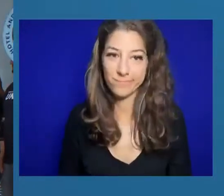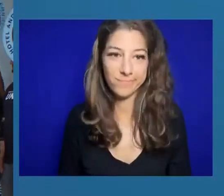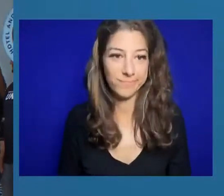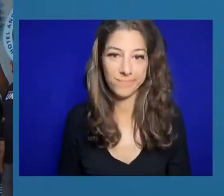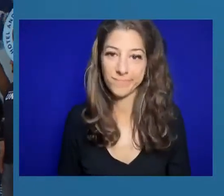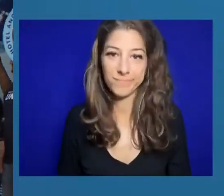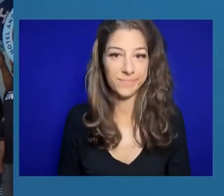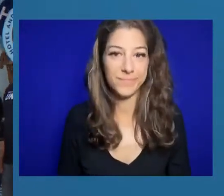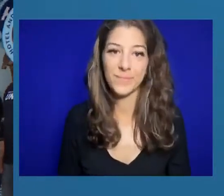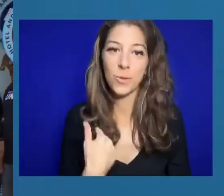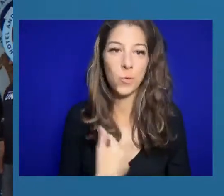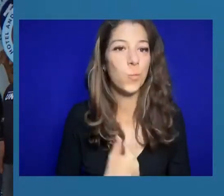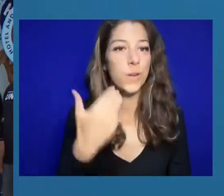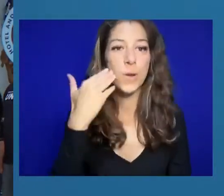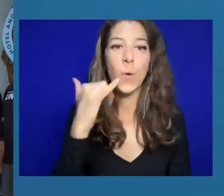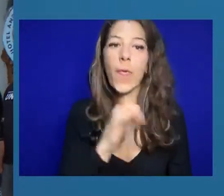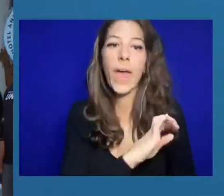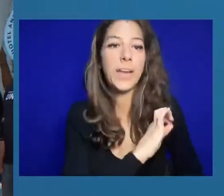Because we know that energy,